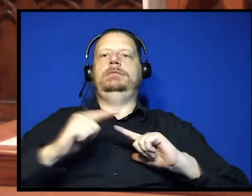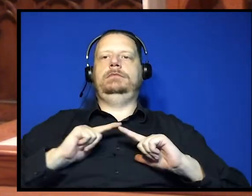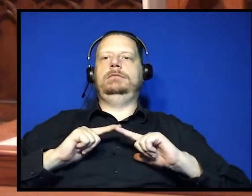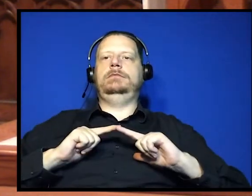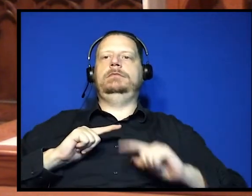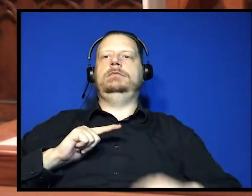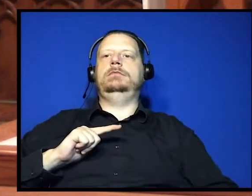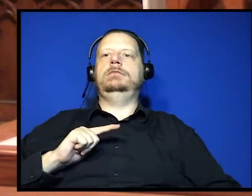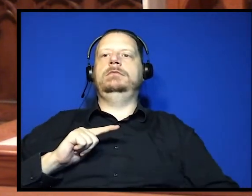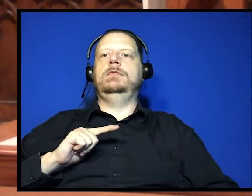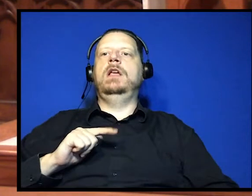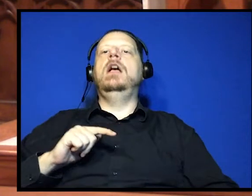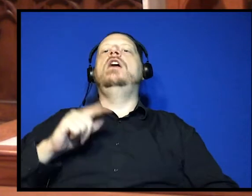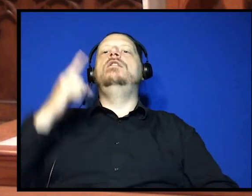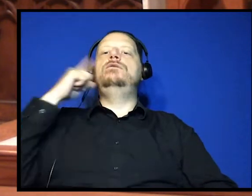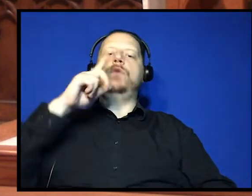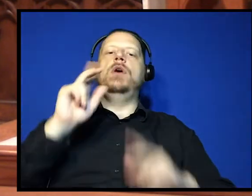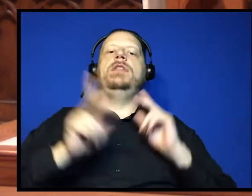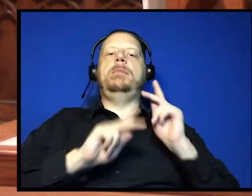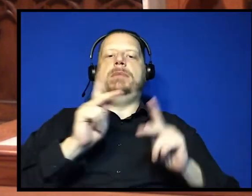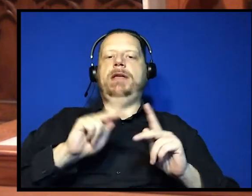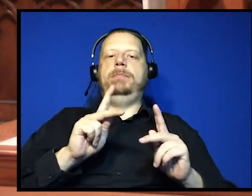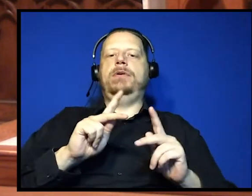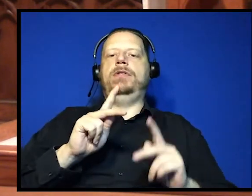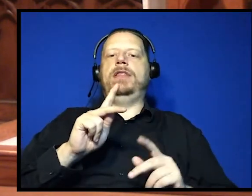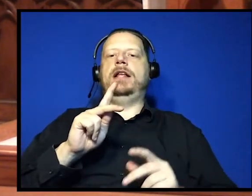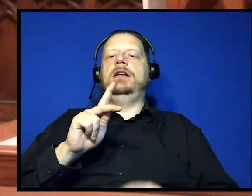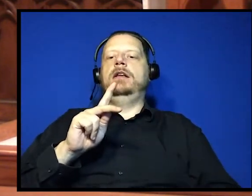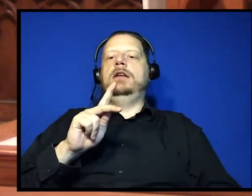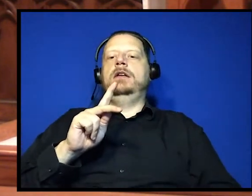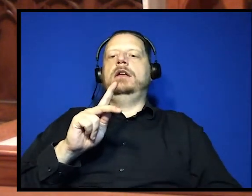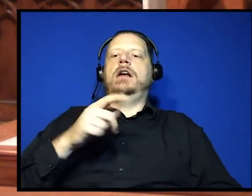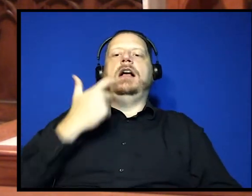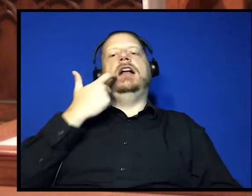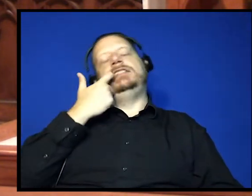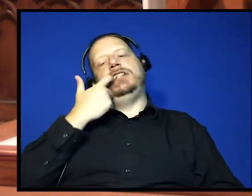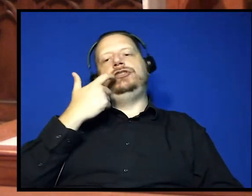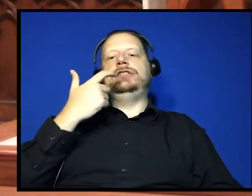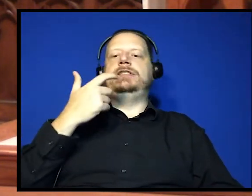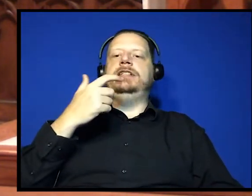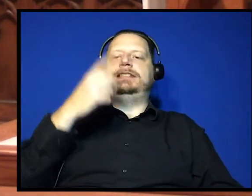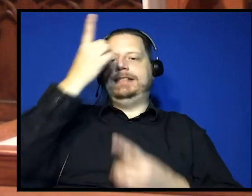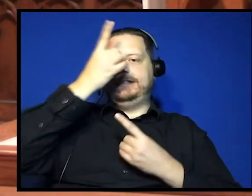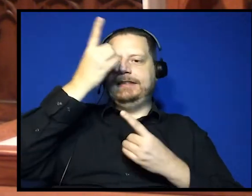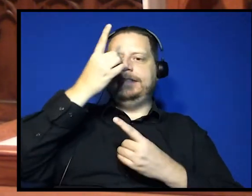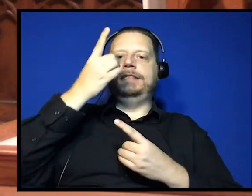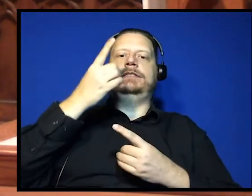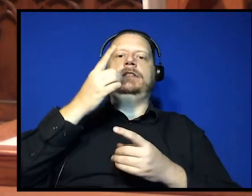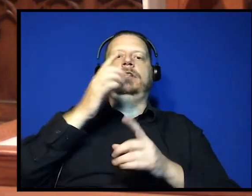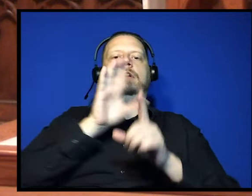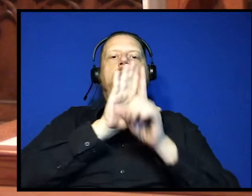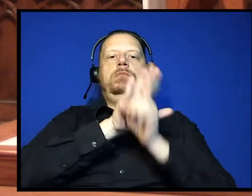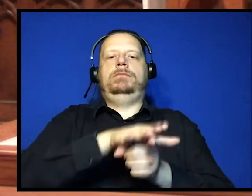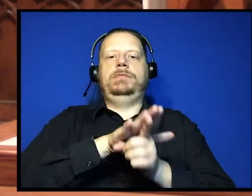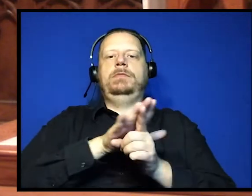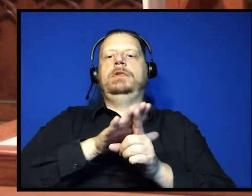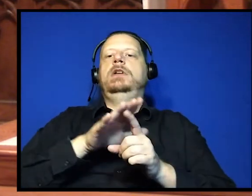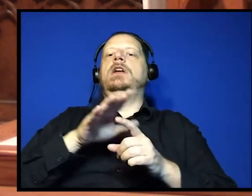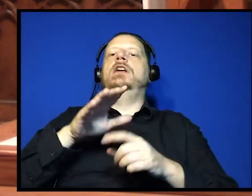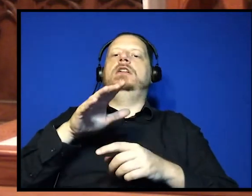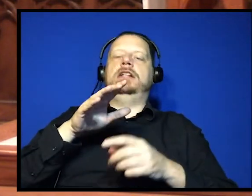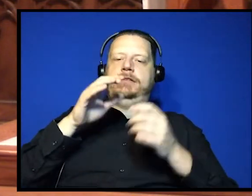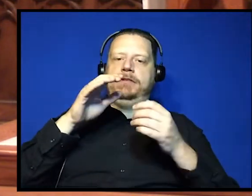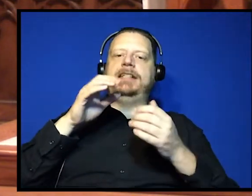prayer. That those held captive by disease or addiction, by prejudice or oppression, may